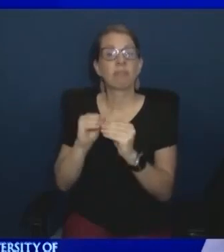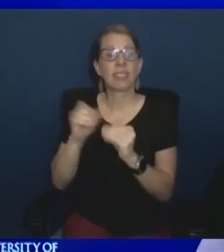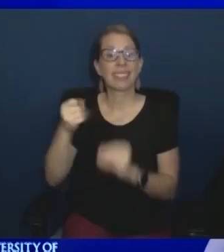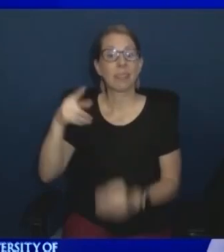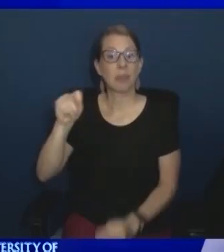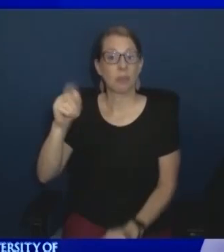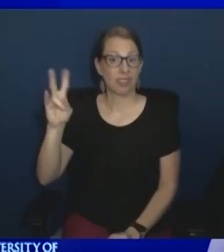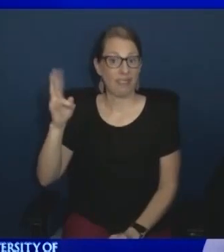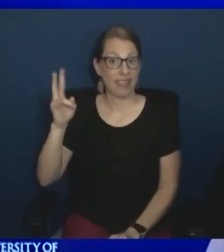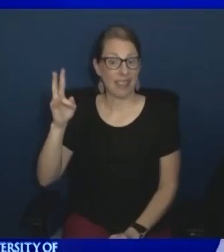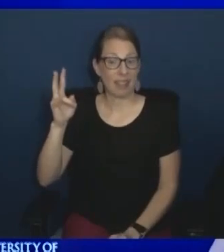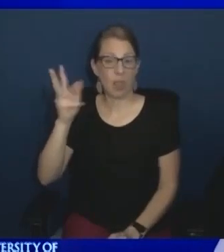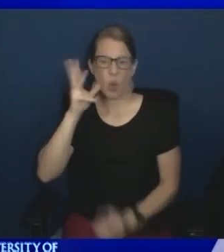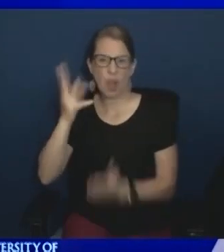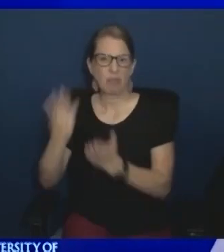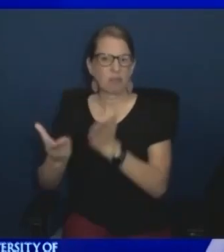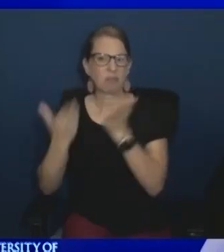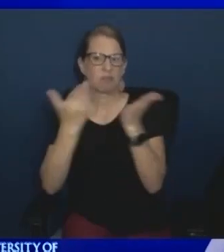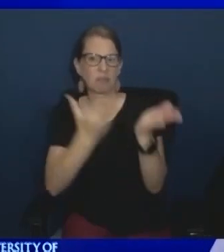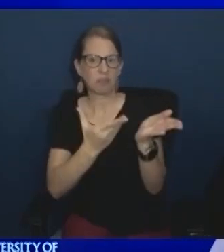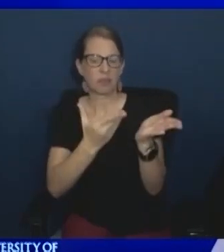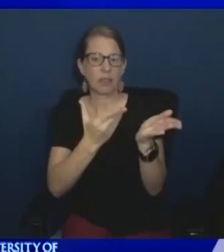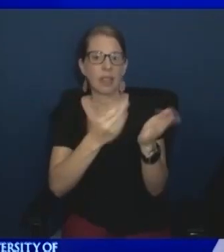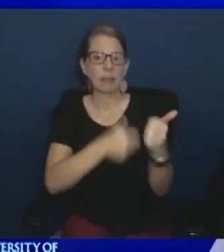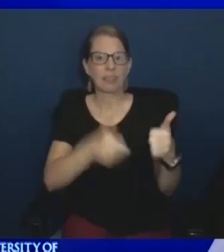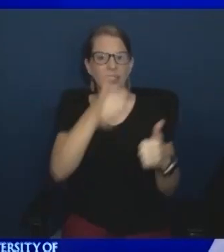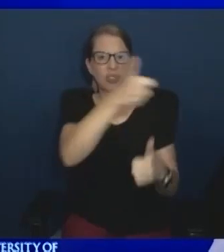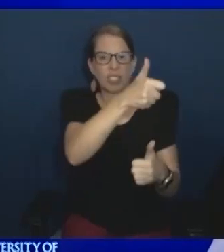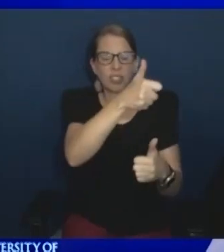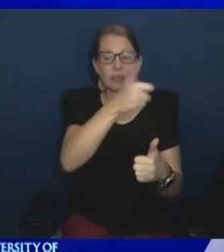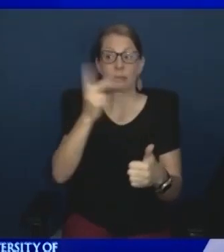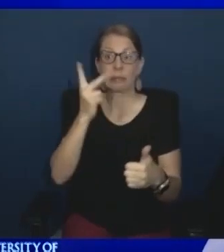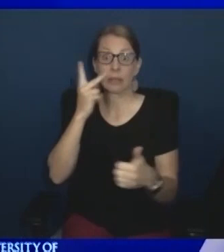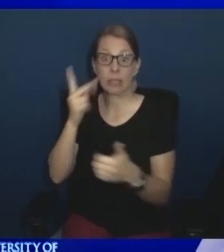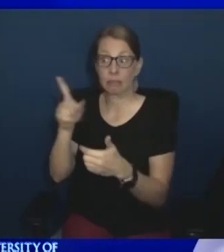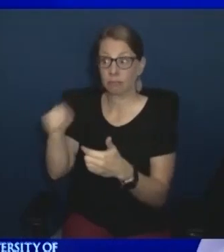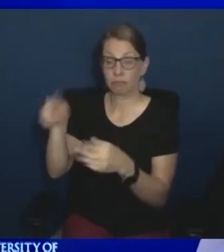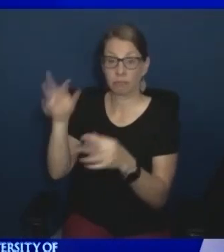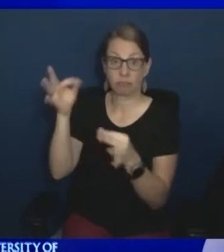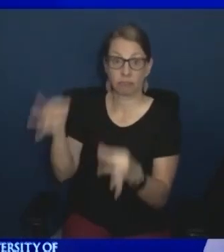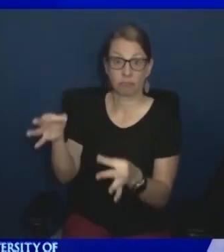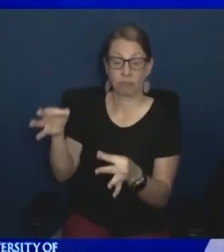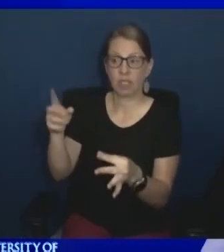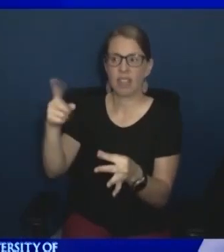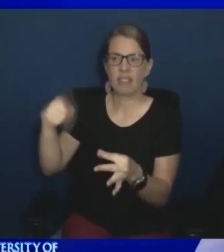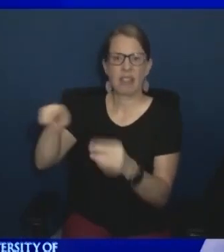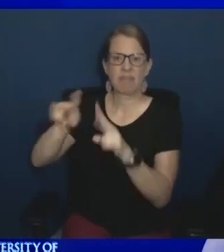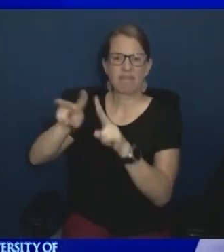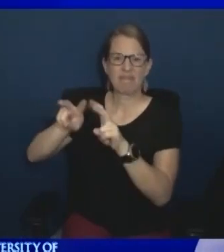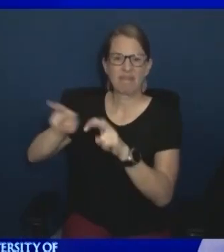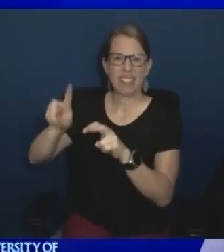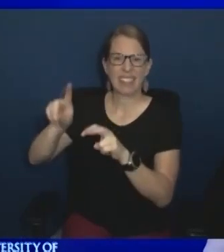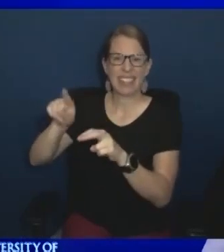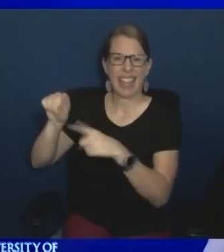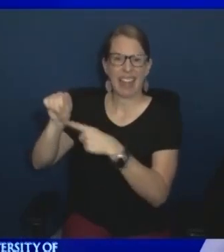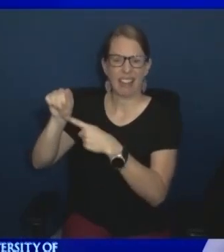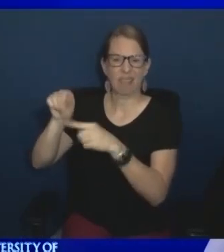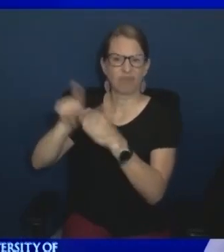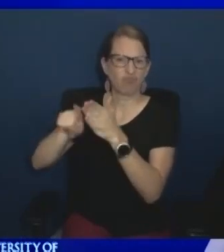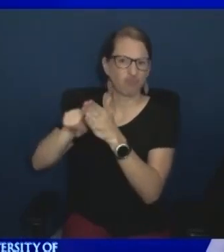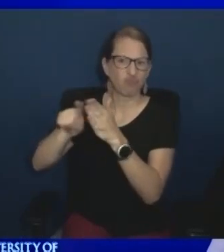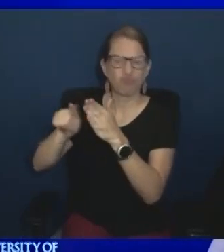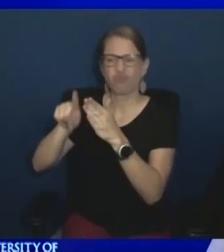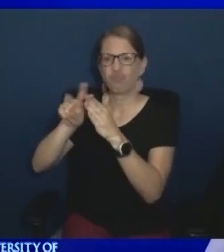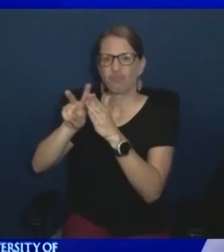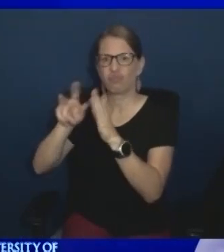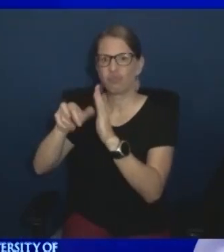So we'll eventually see what they say at that point in time once they've undergone all the data analysis, looking at everything. So